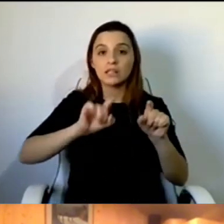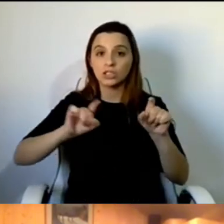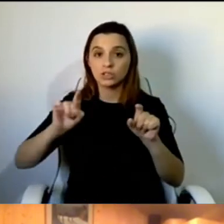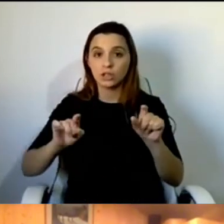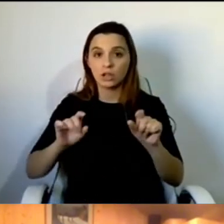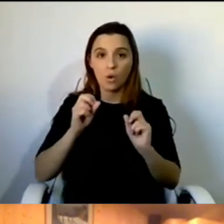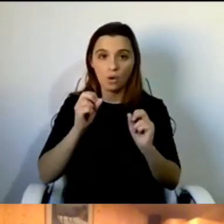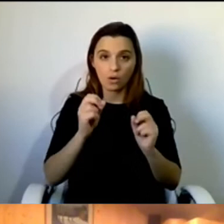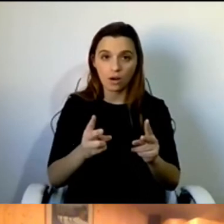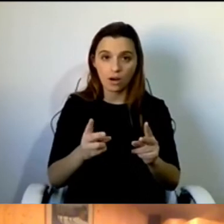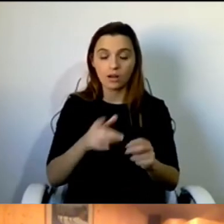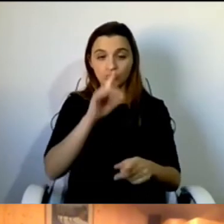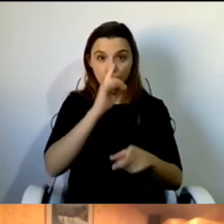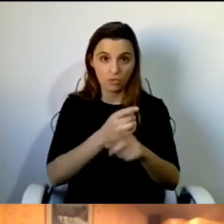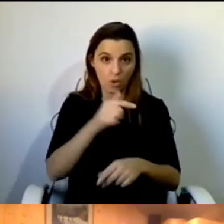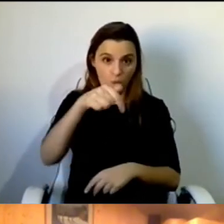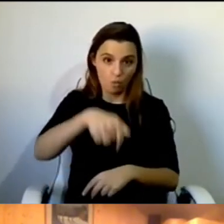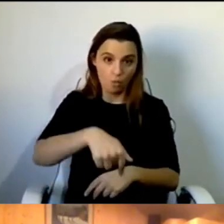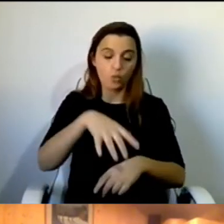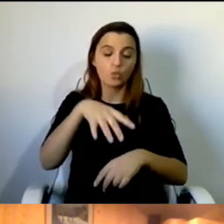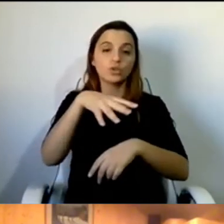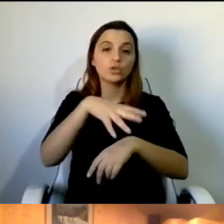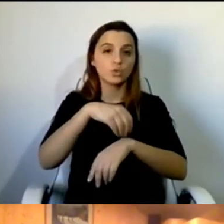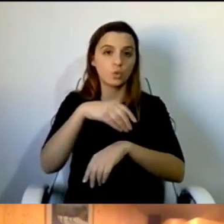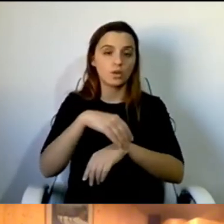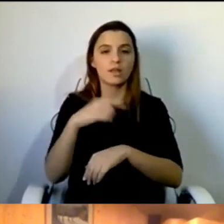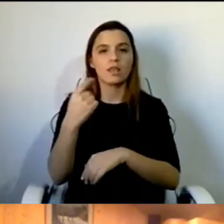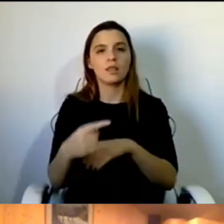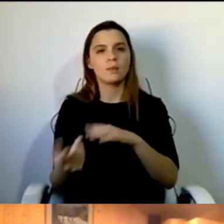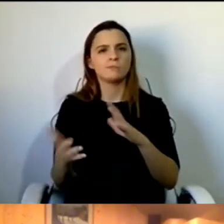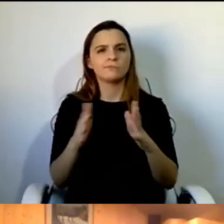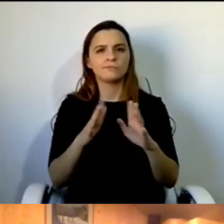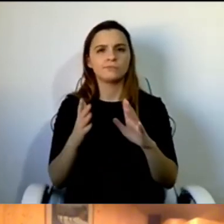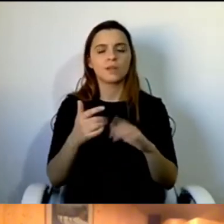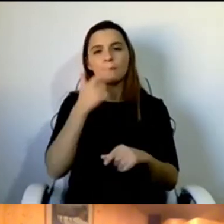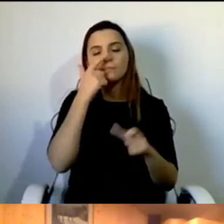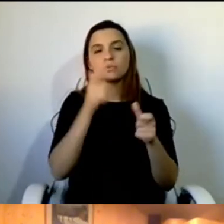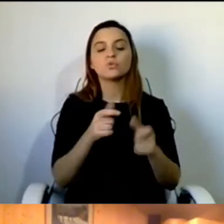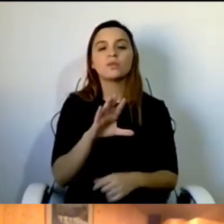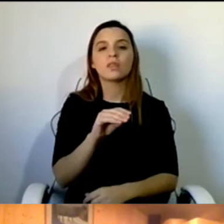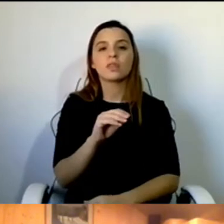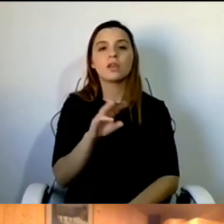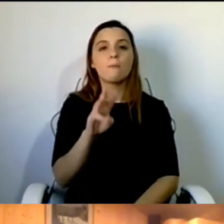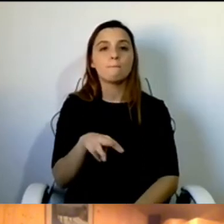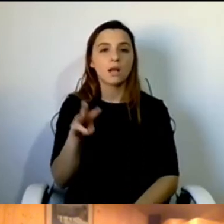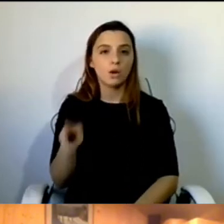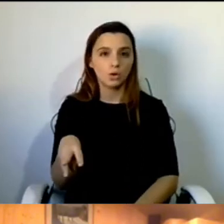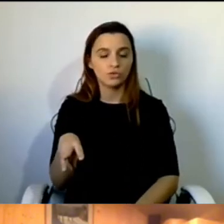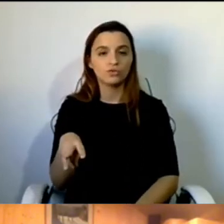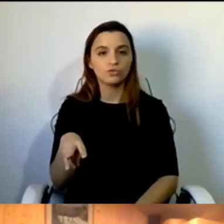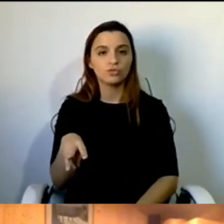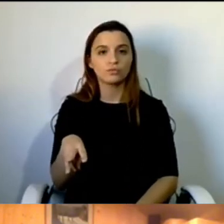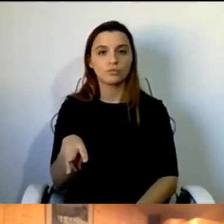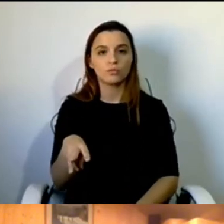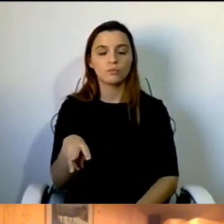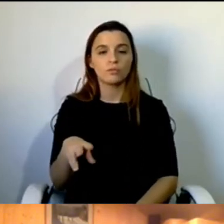has around 10 million people in population, which is about 1 million more